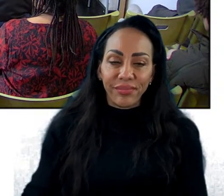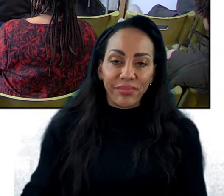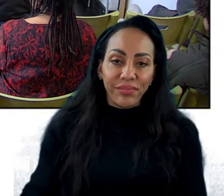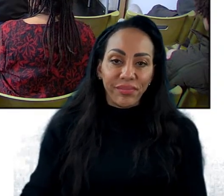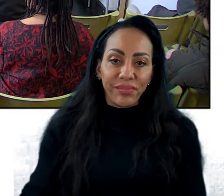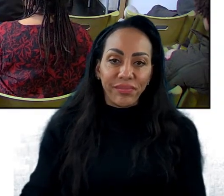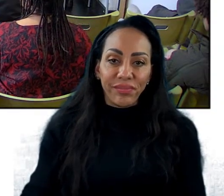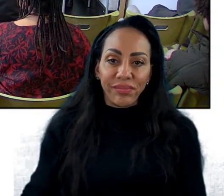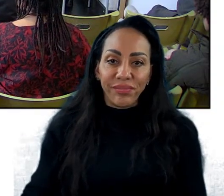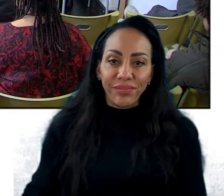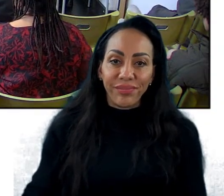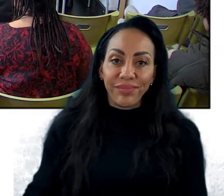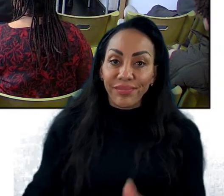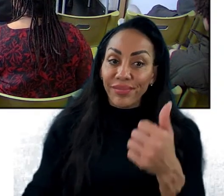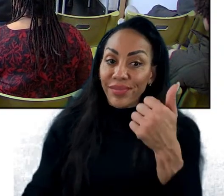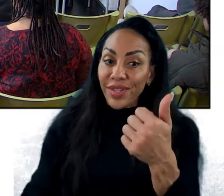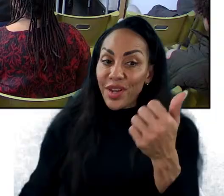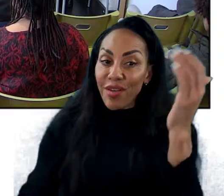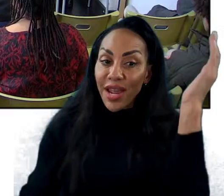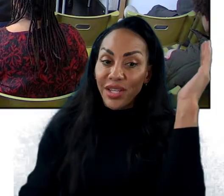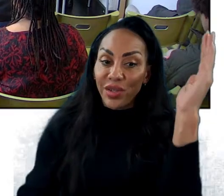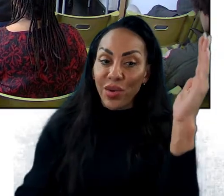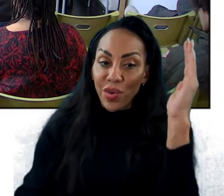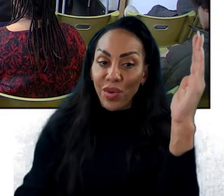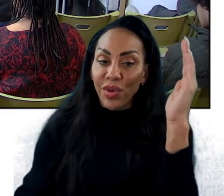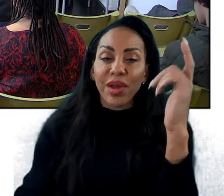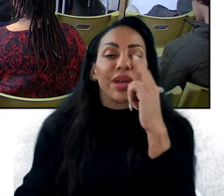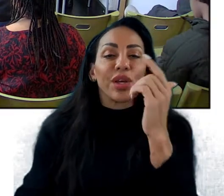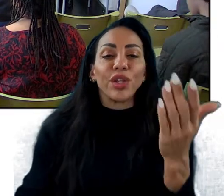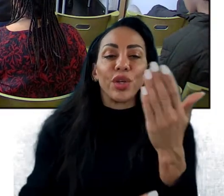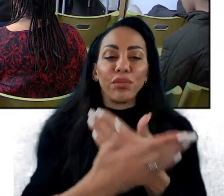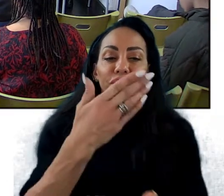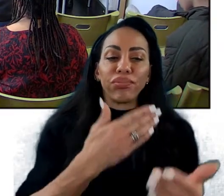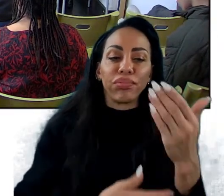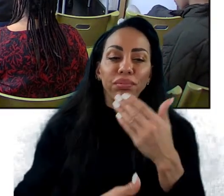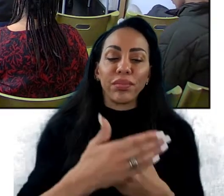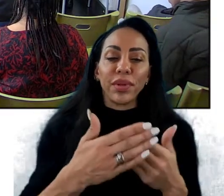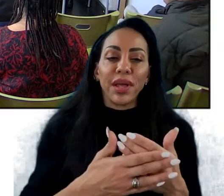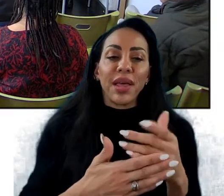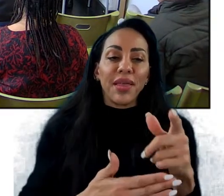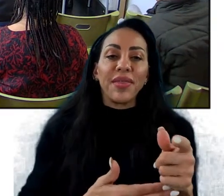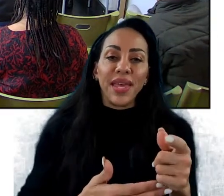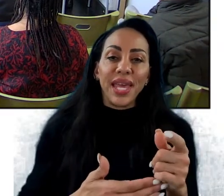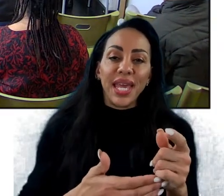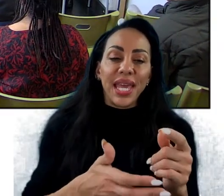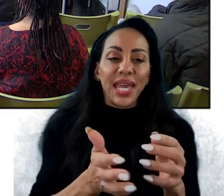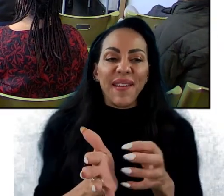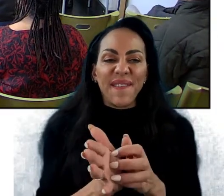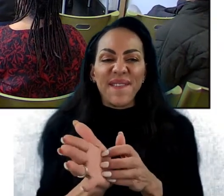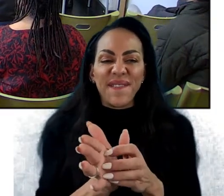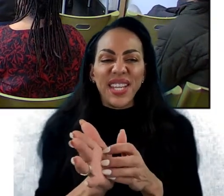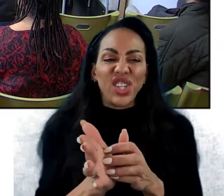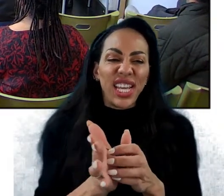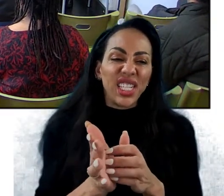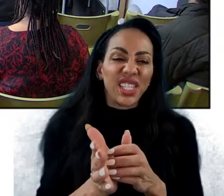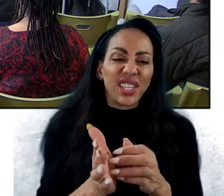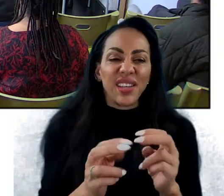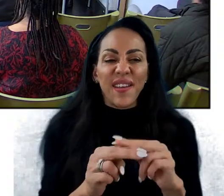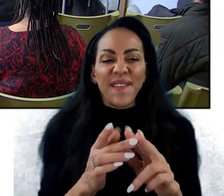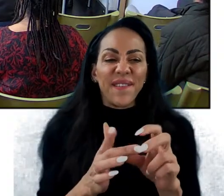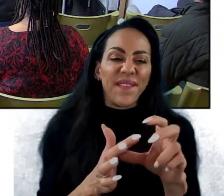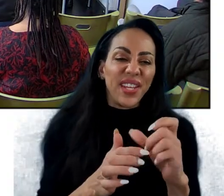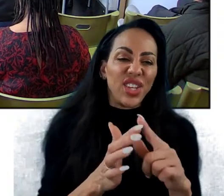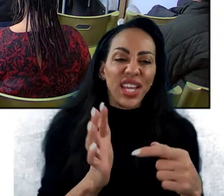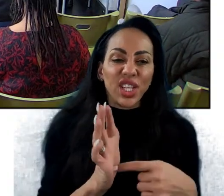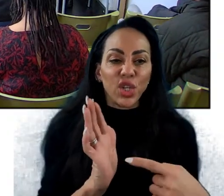Yeah, great talk. Yeah, just wondered if you could expand on the fidget toy element and whether it's like a fidget toy or is a fidget toy. And do you know of